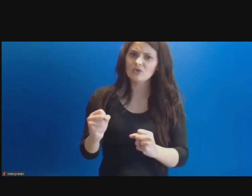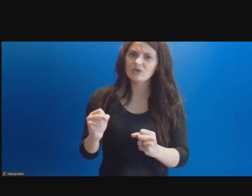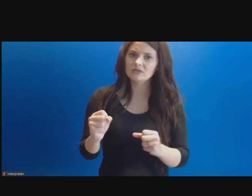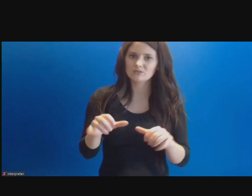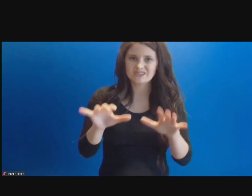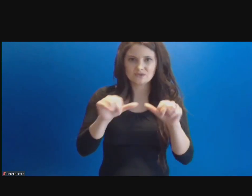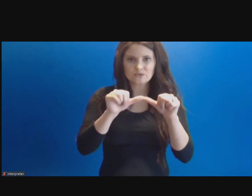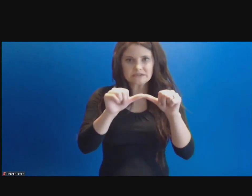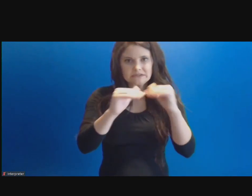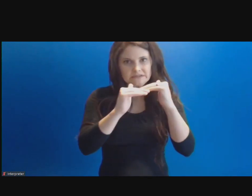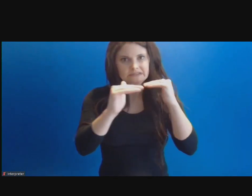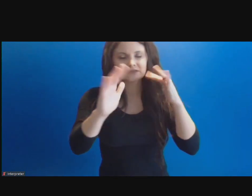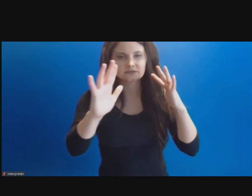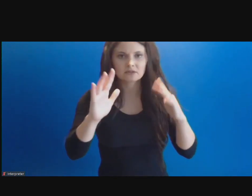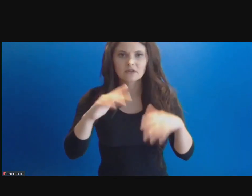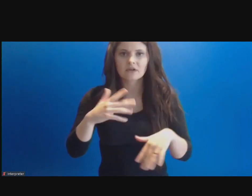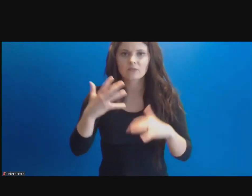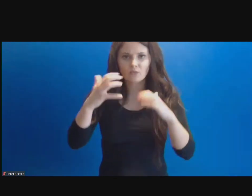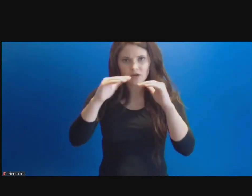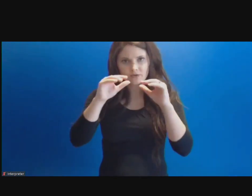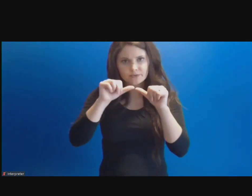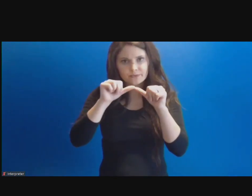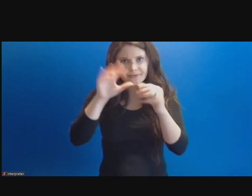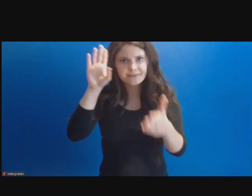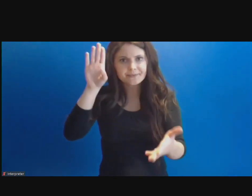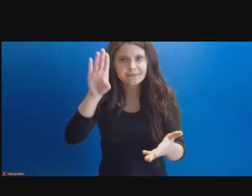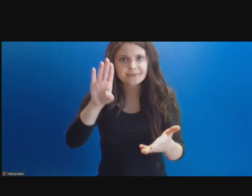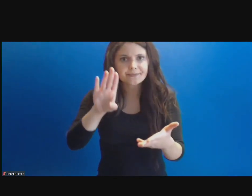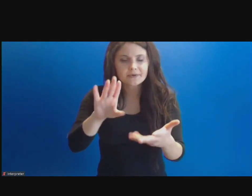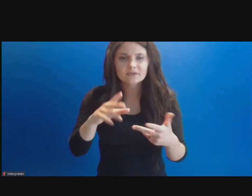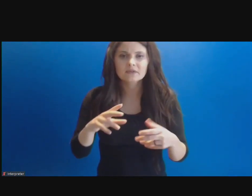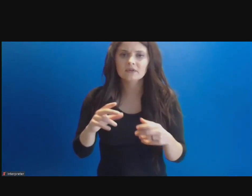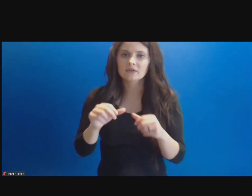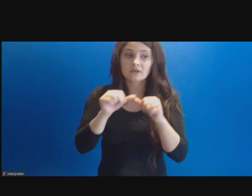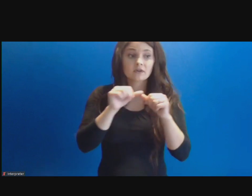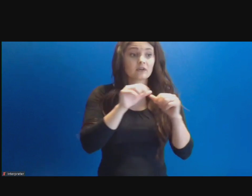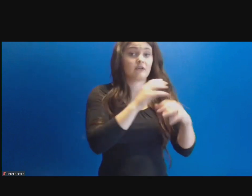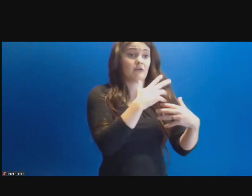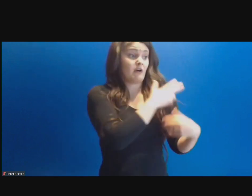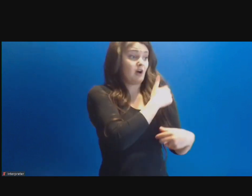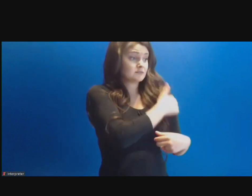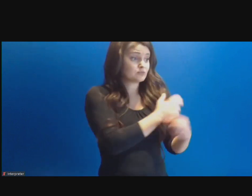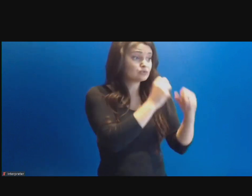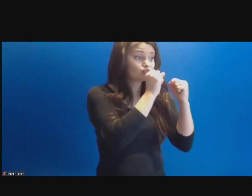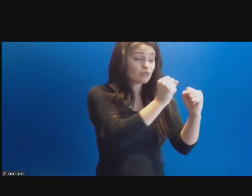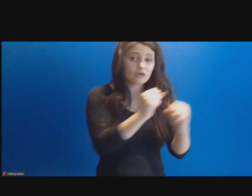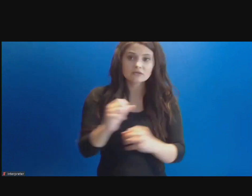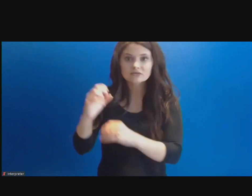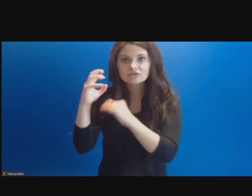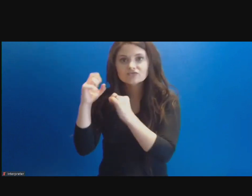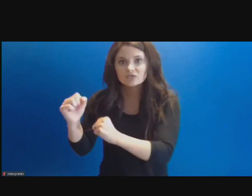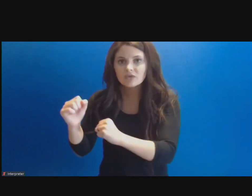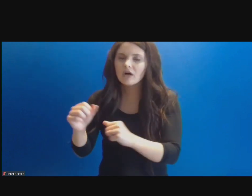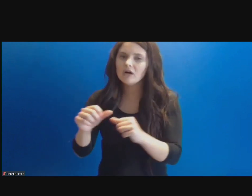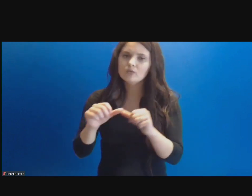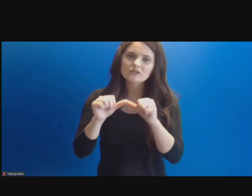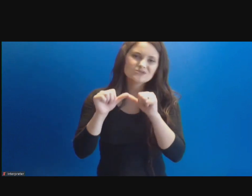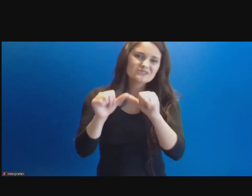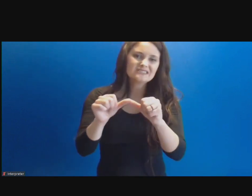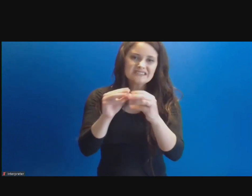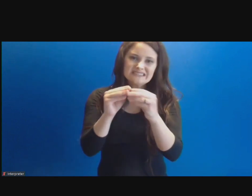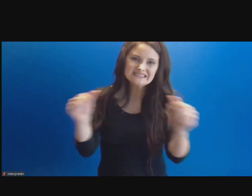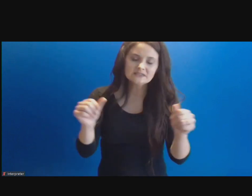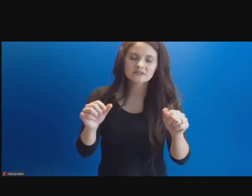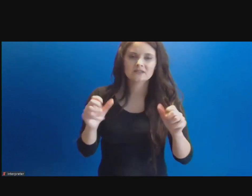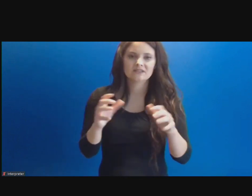stay. We flatten the curve. We keep our hospitals strong because we want to come out of this as quick as we can. I want